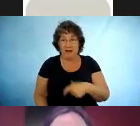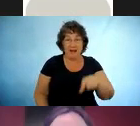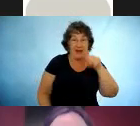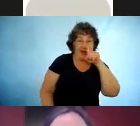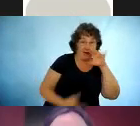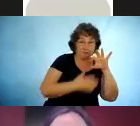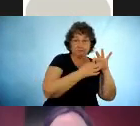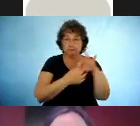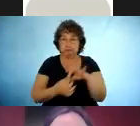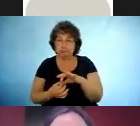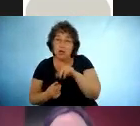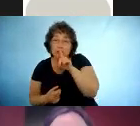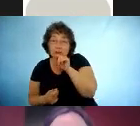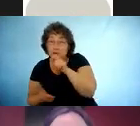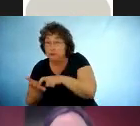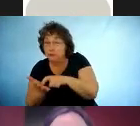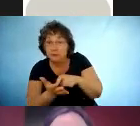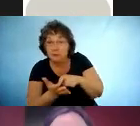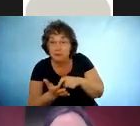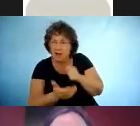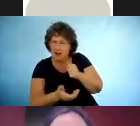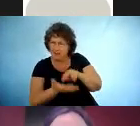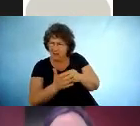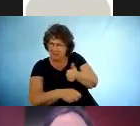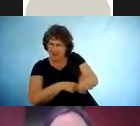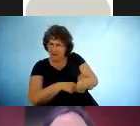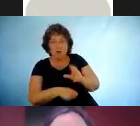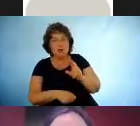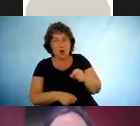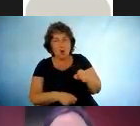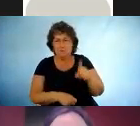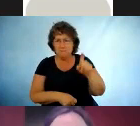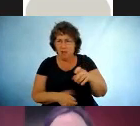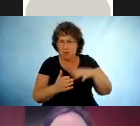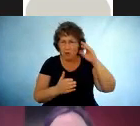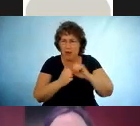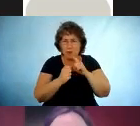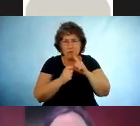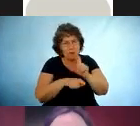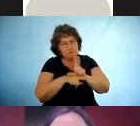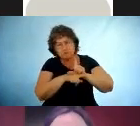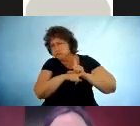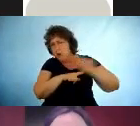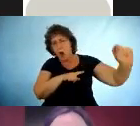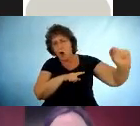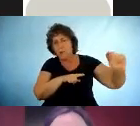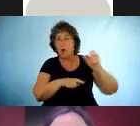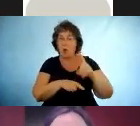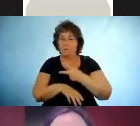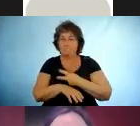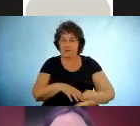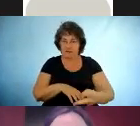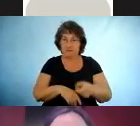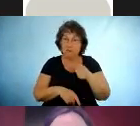blame, but he must one day fly, son, or fail just the same. So keep your mind on your